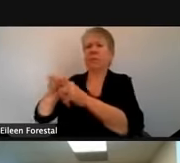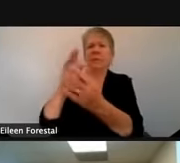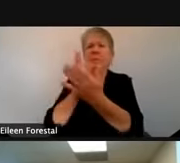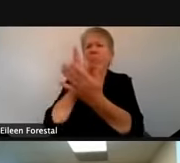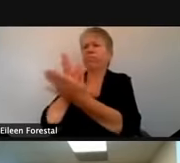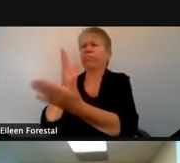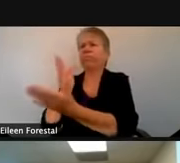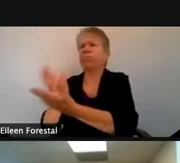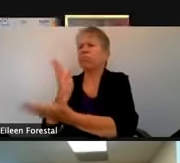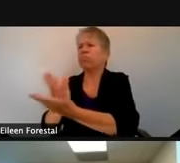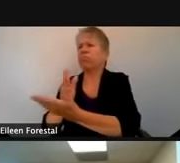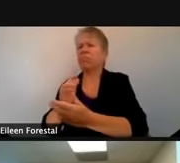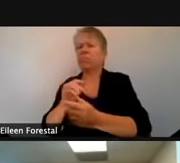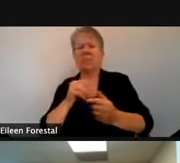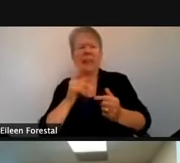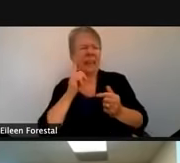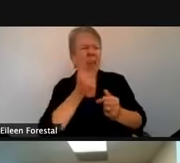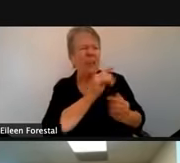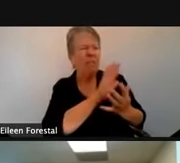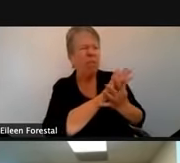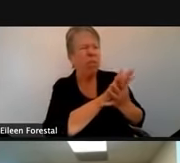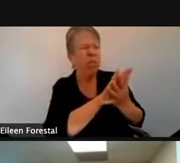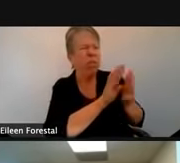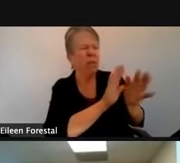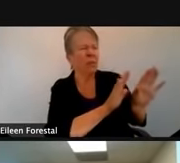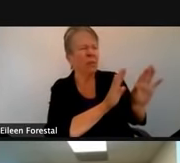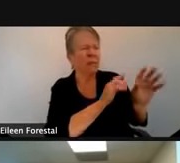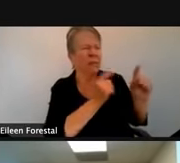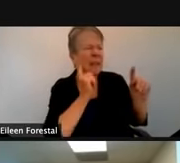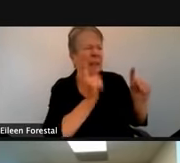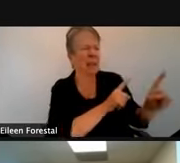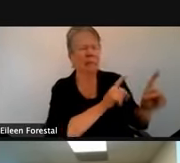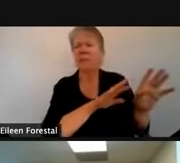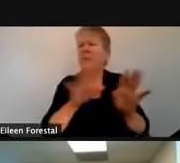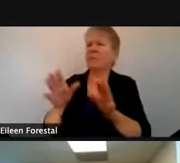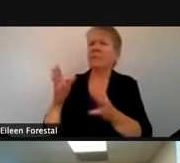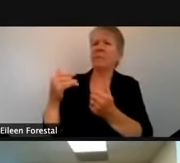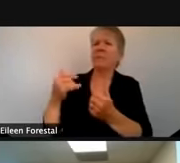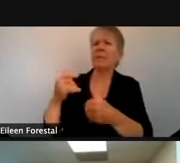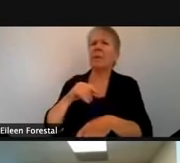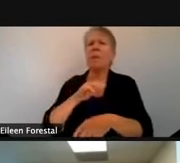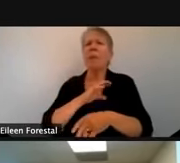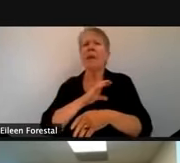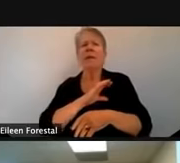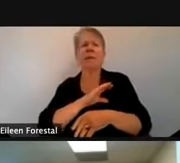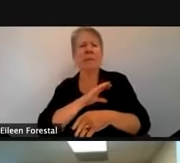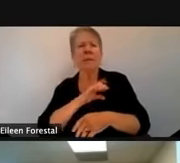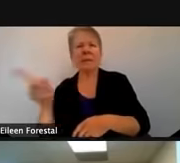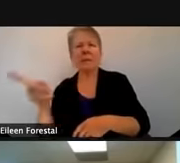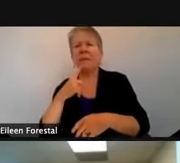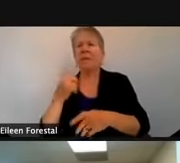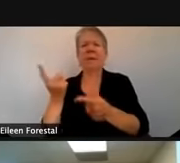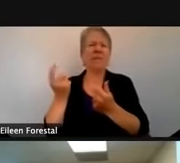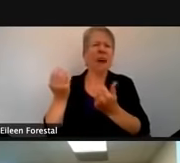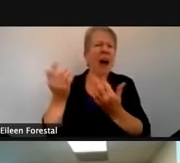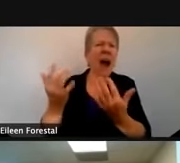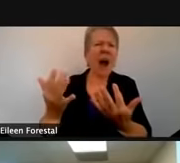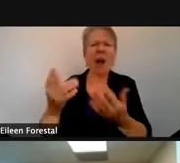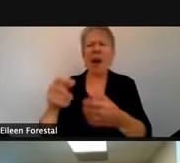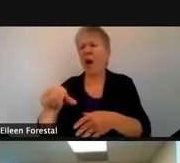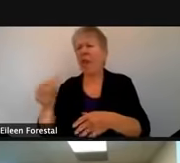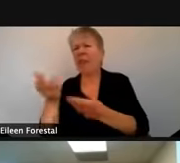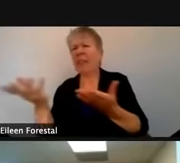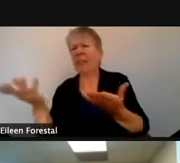their fire, ABC, and code violations folks also cited 10 additional locations for